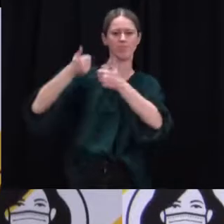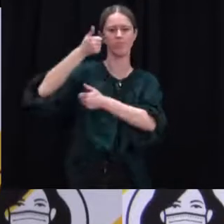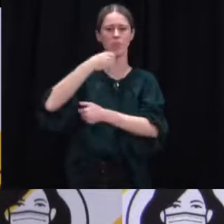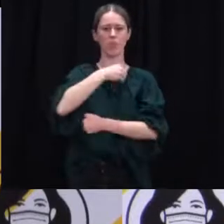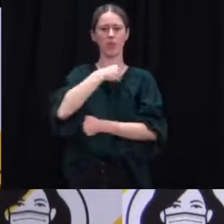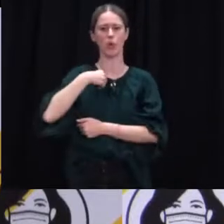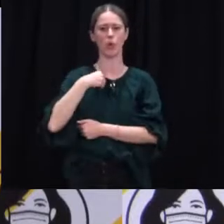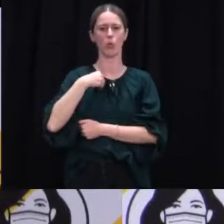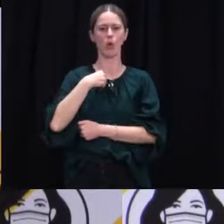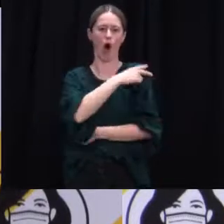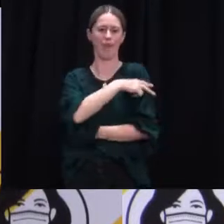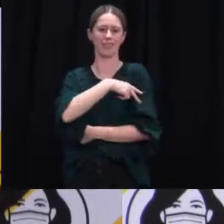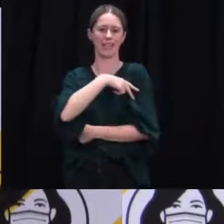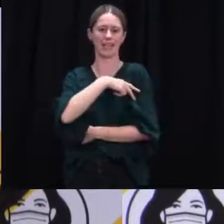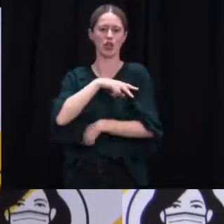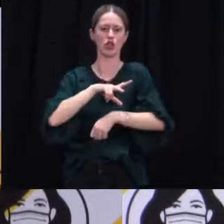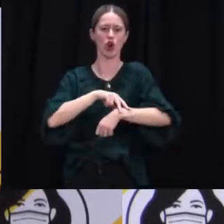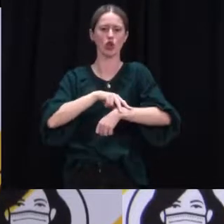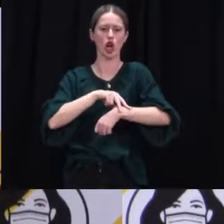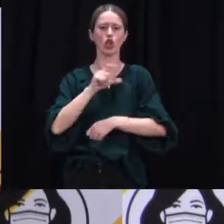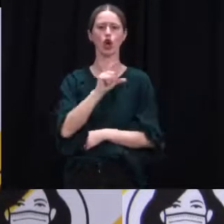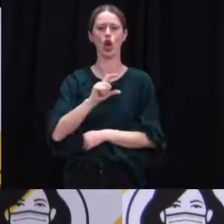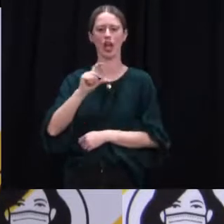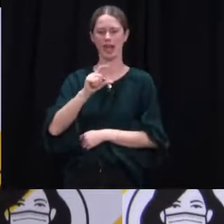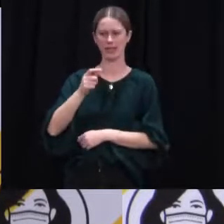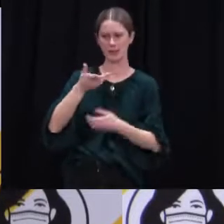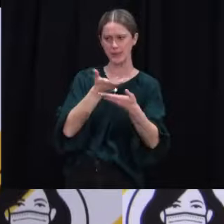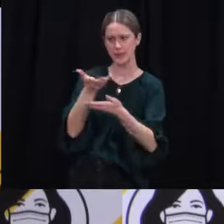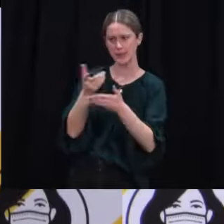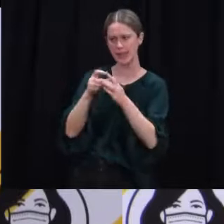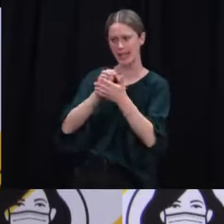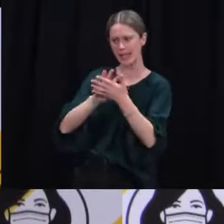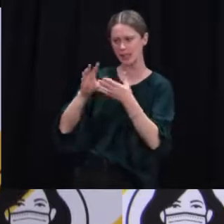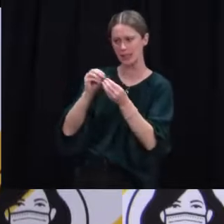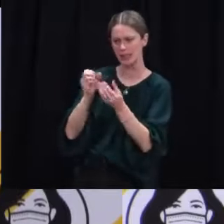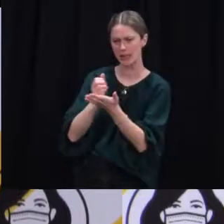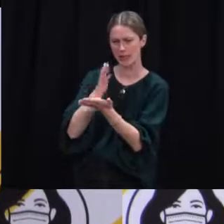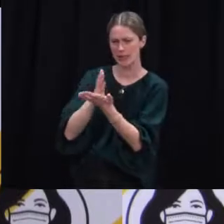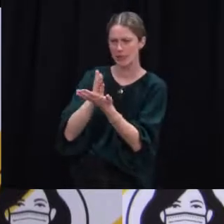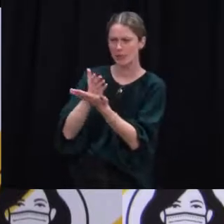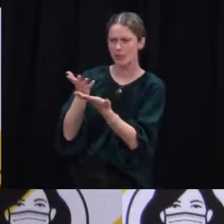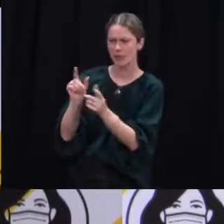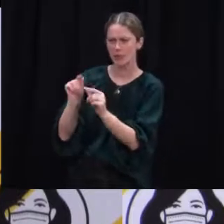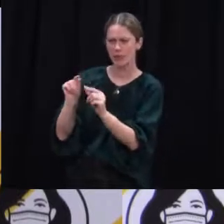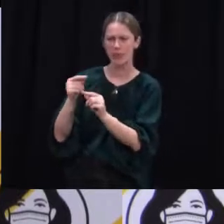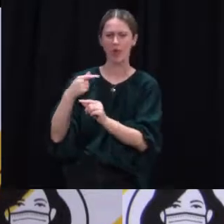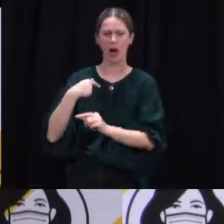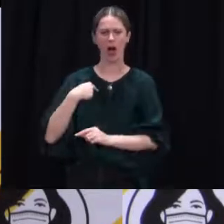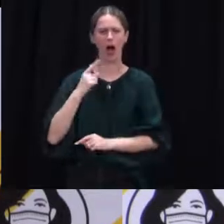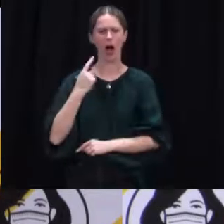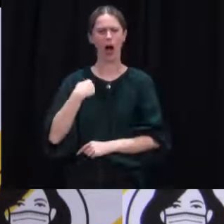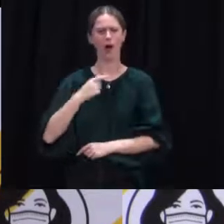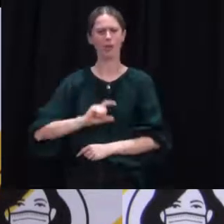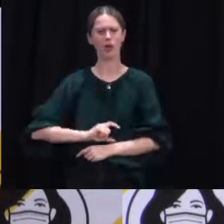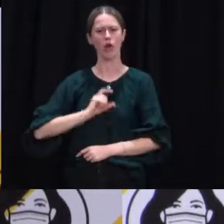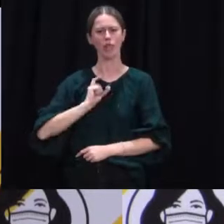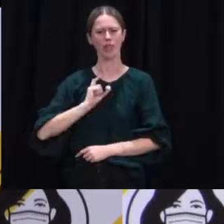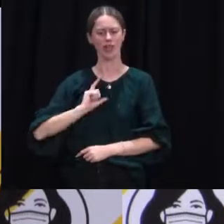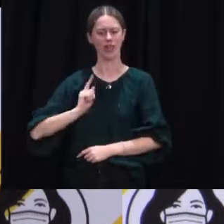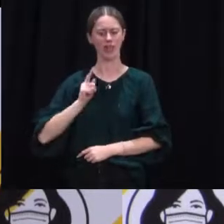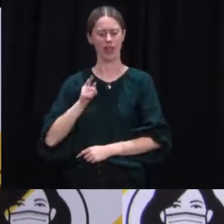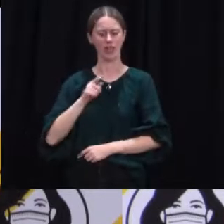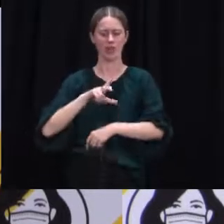and I responded to him last night, actually. And my Chief Medical Officer, Dr. Connolly, has picked that up this morning with the DHB just